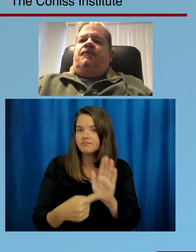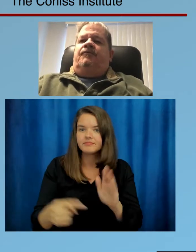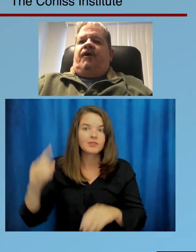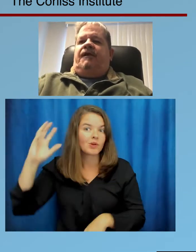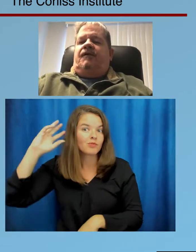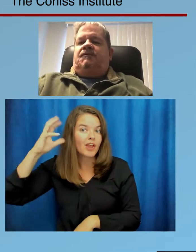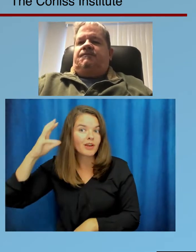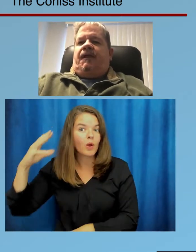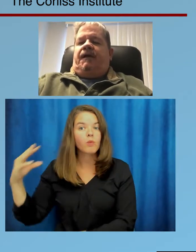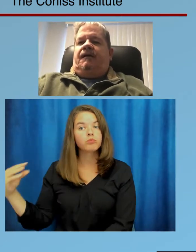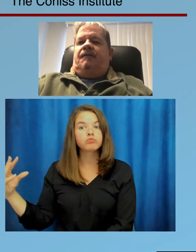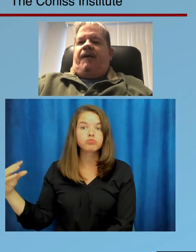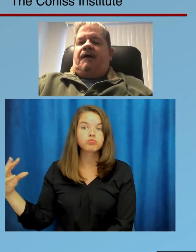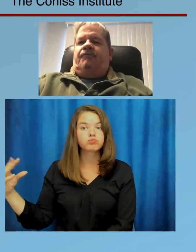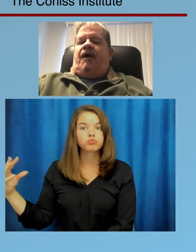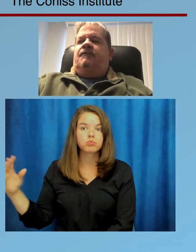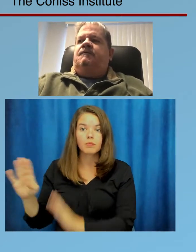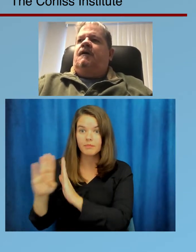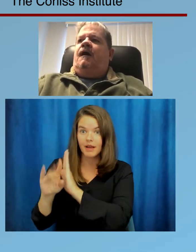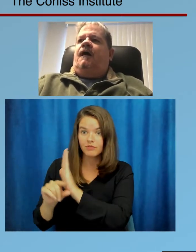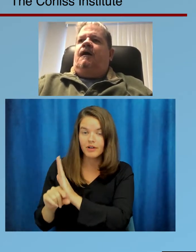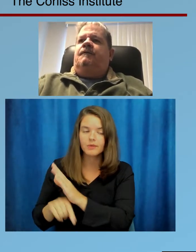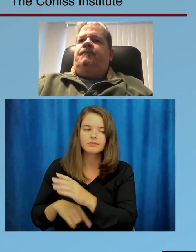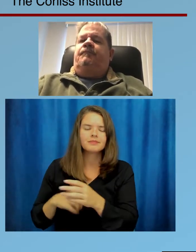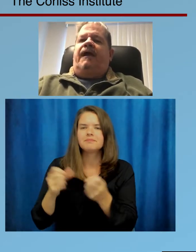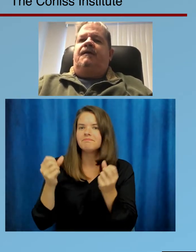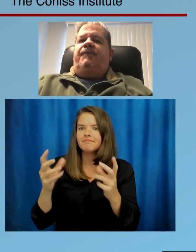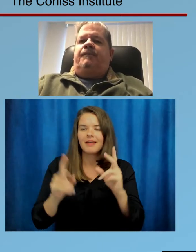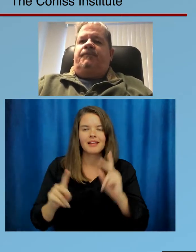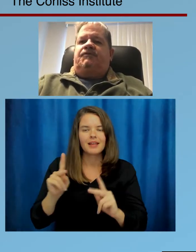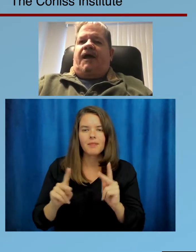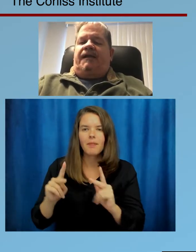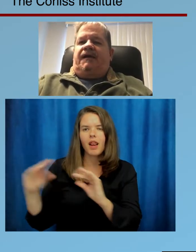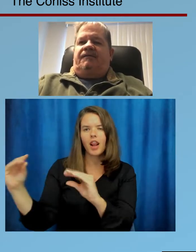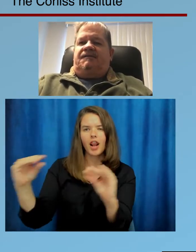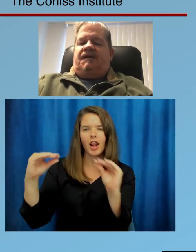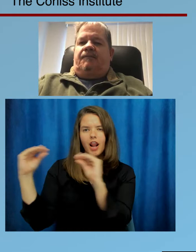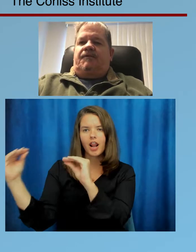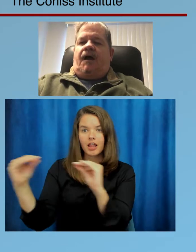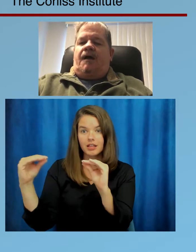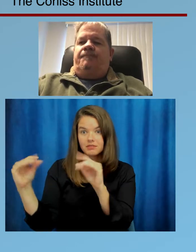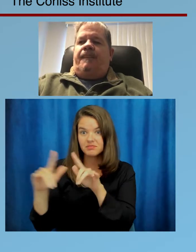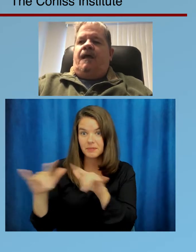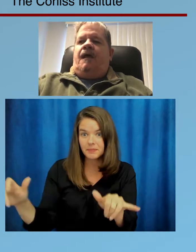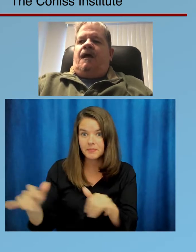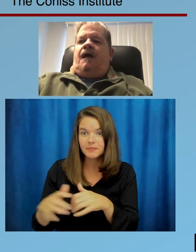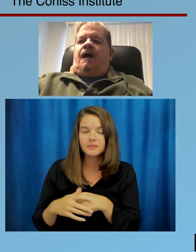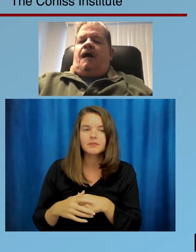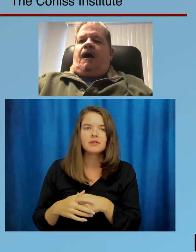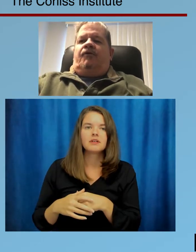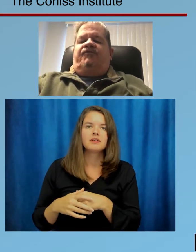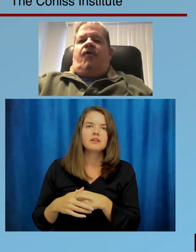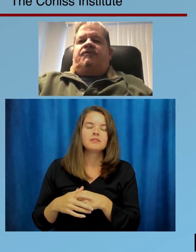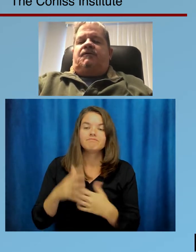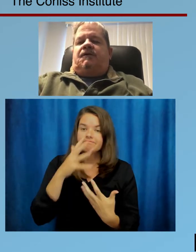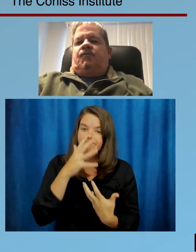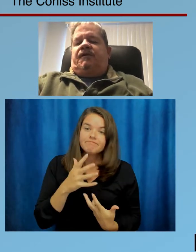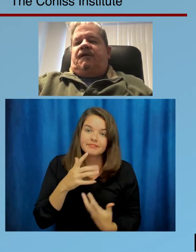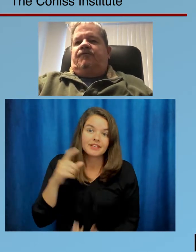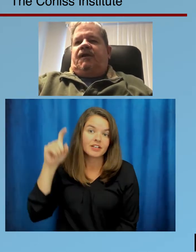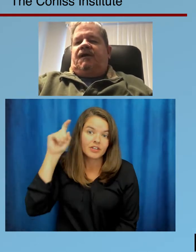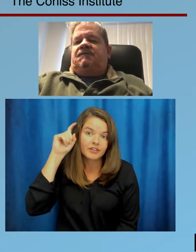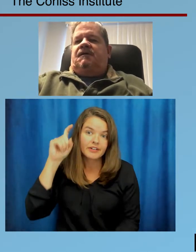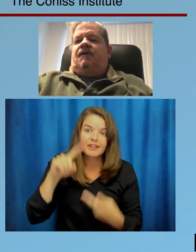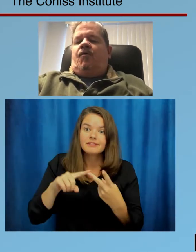as radios playing in the background, many people chatting at the same time. Unfortunately,